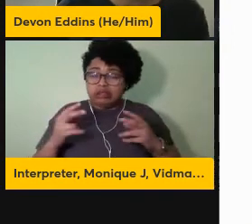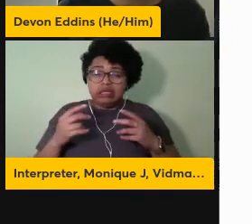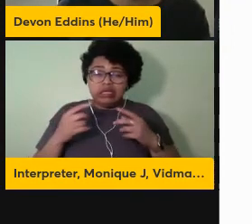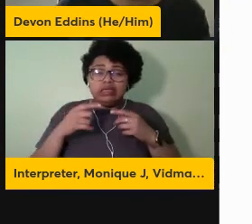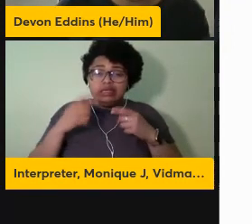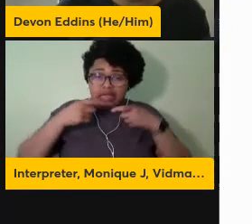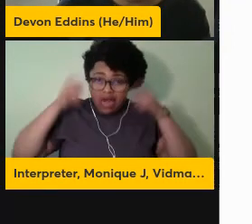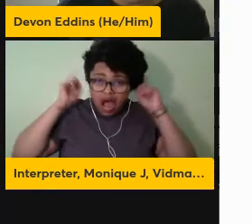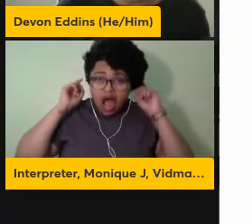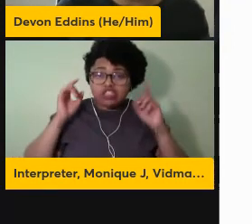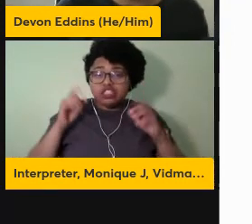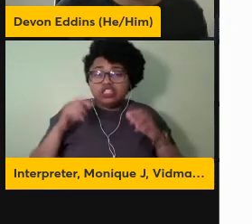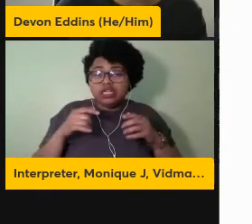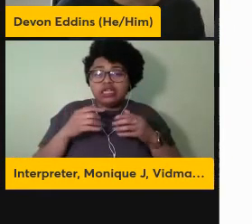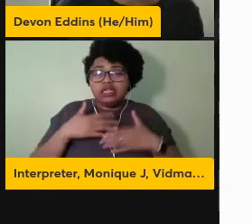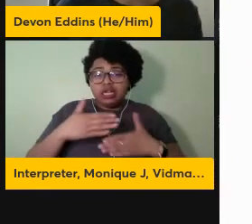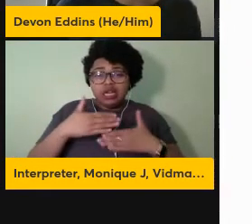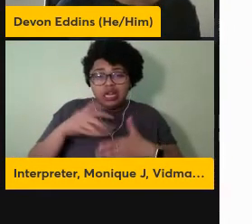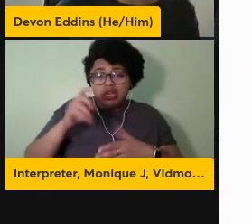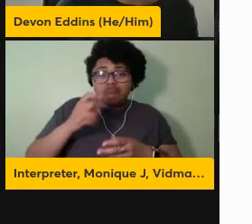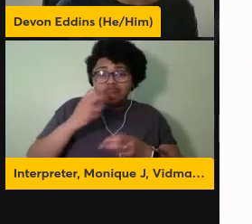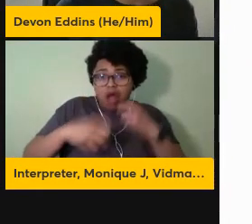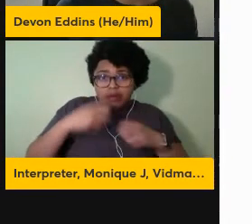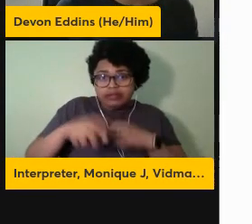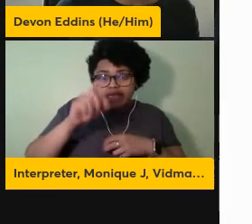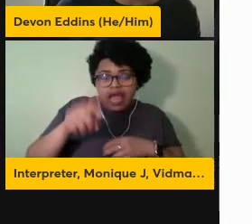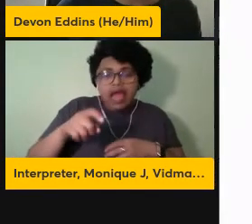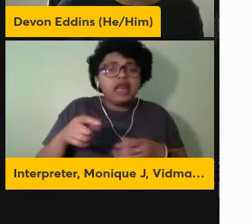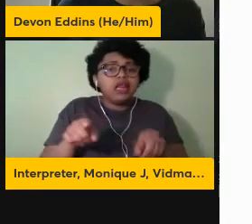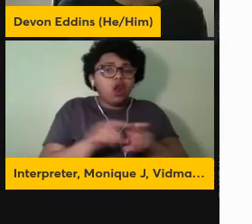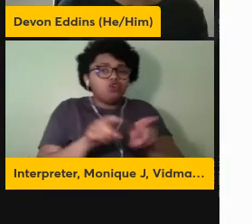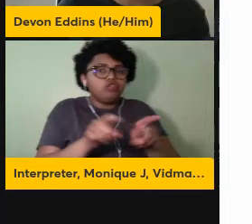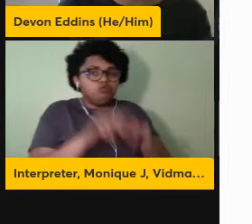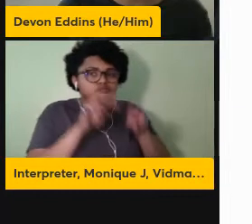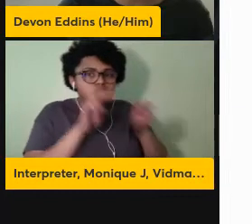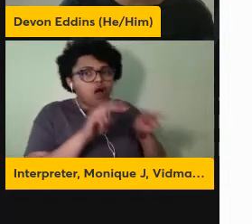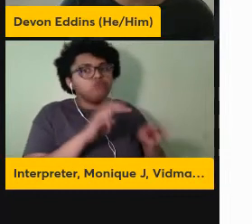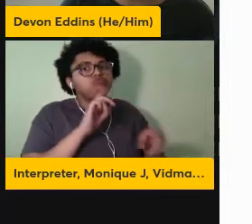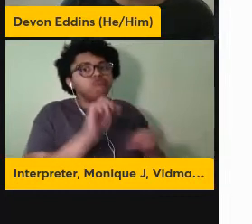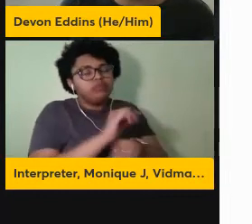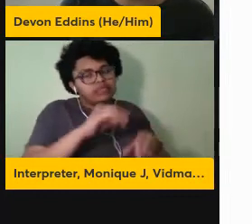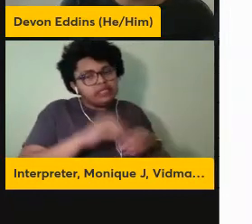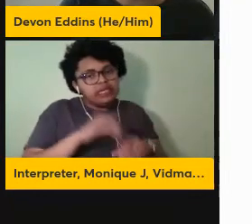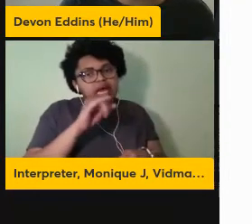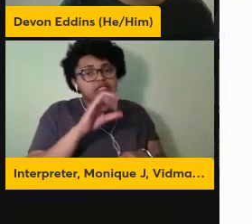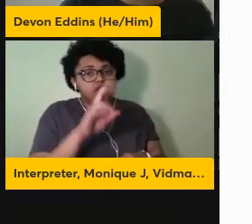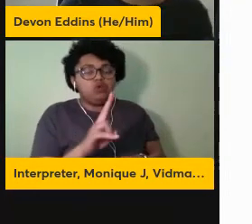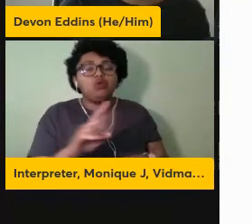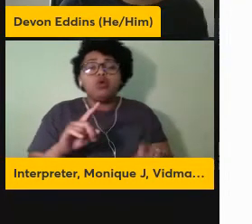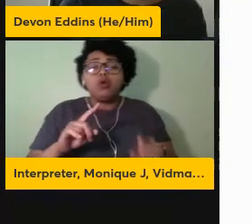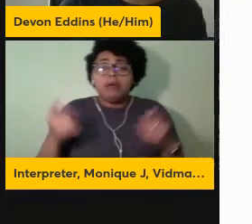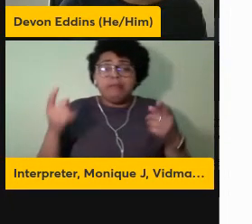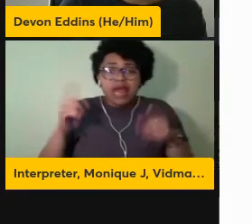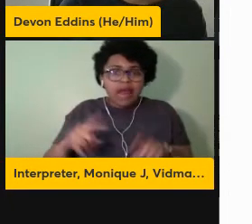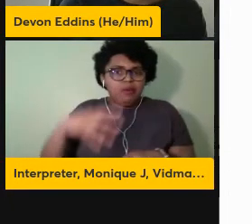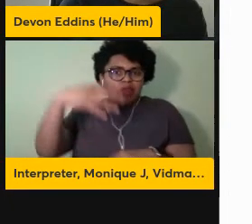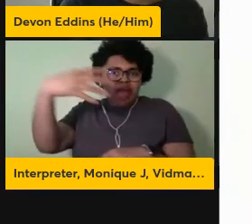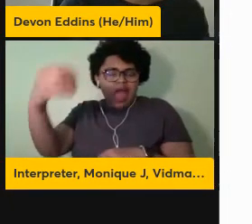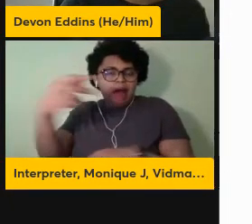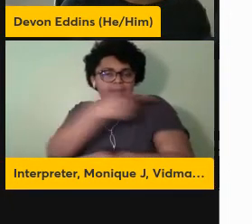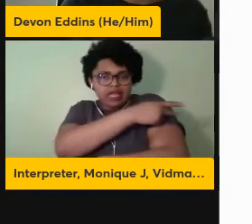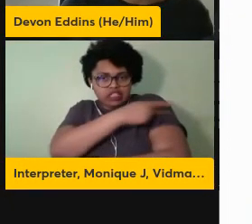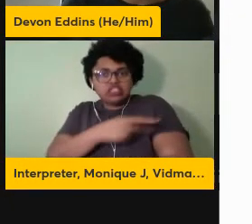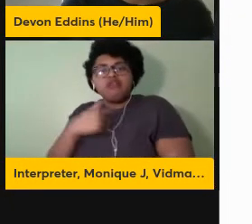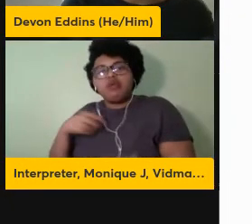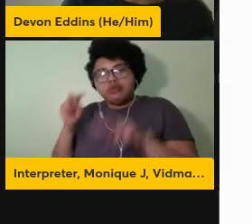a subset of patients that had mild acute illness that were seen in the outpatient acute respiratory clinic